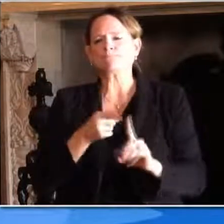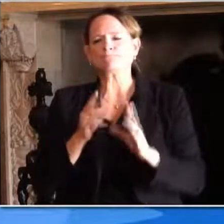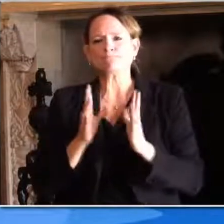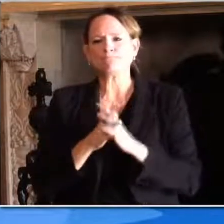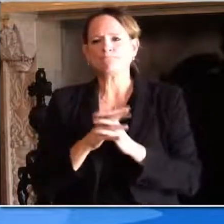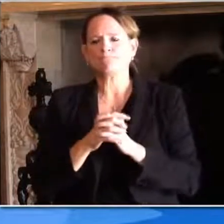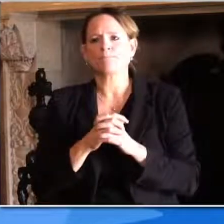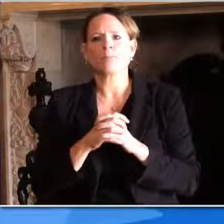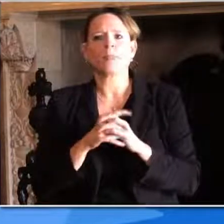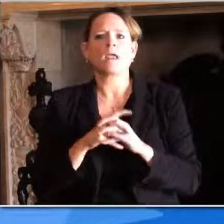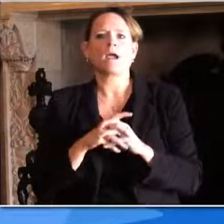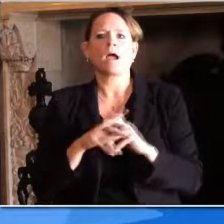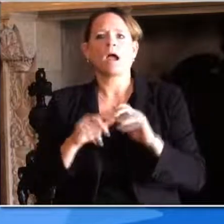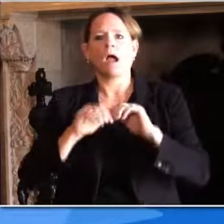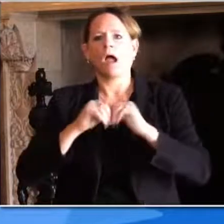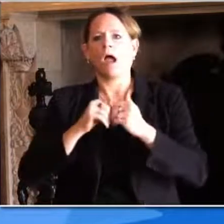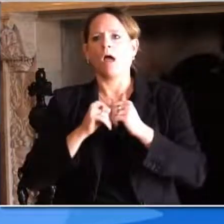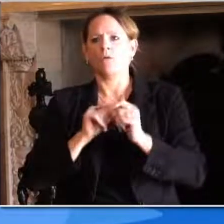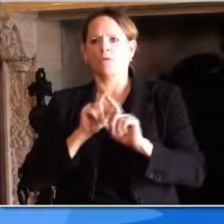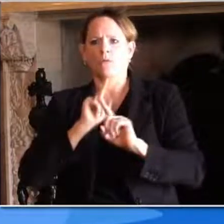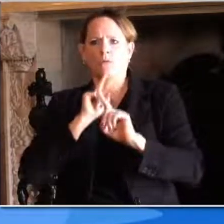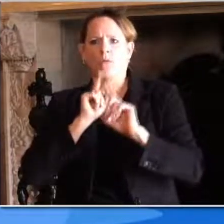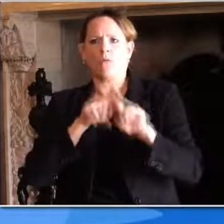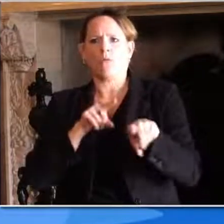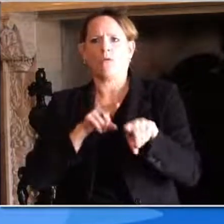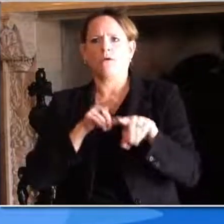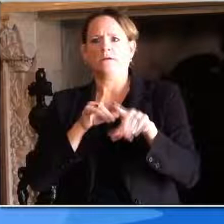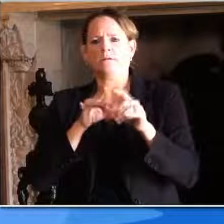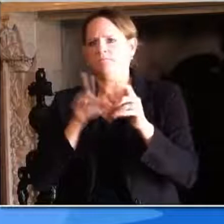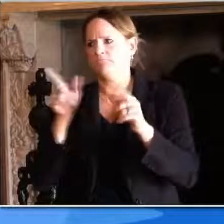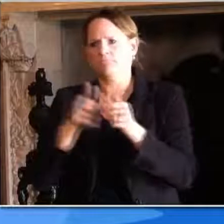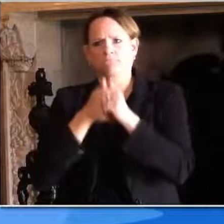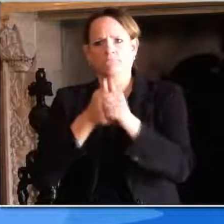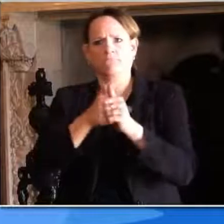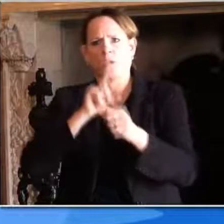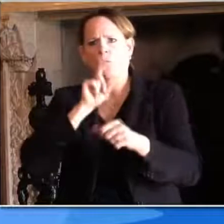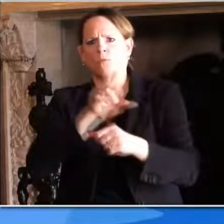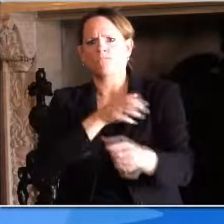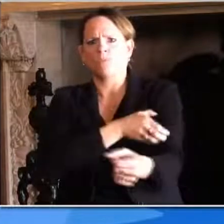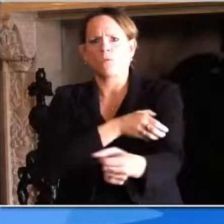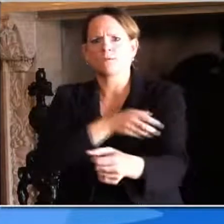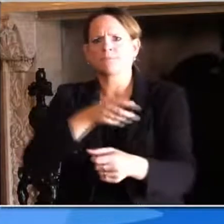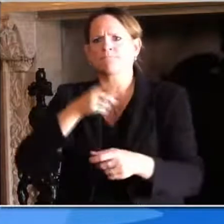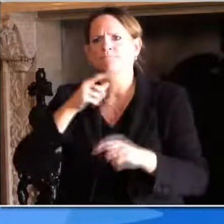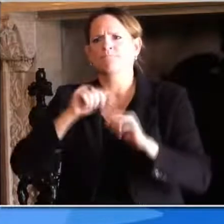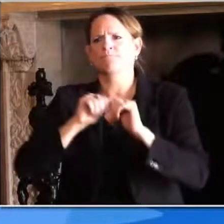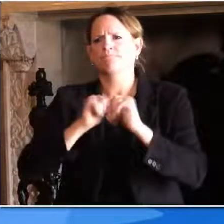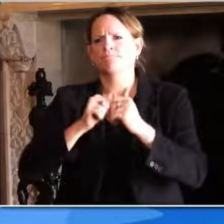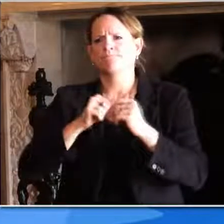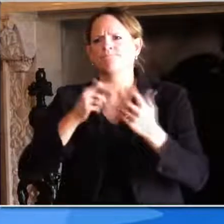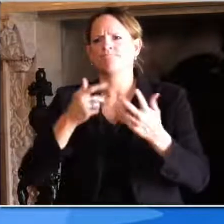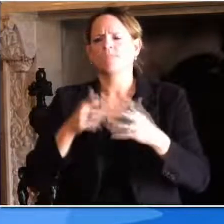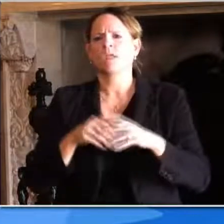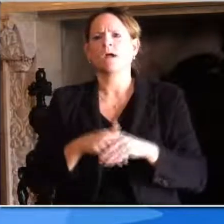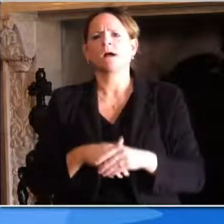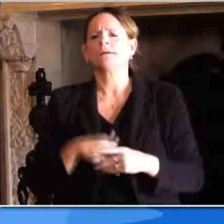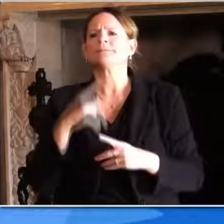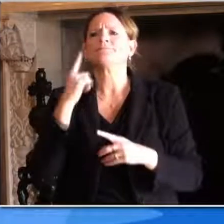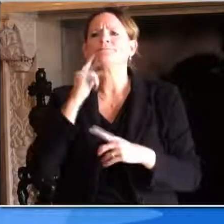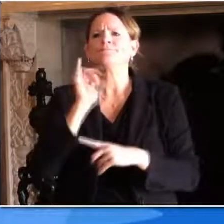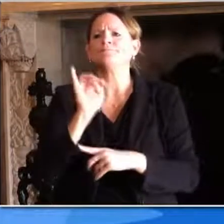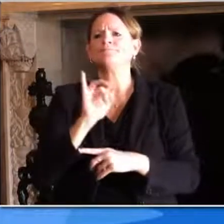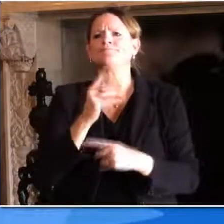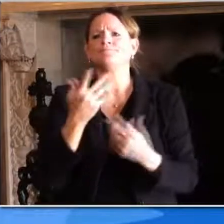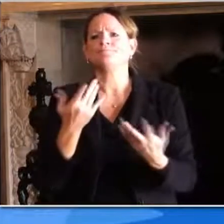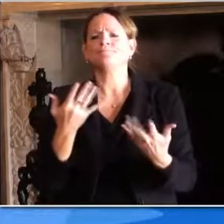the order be enforced, and let's say, for example, that that some people decide they would